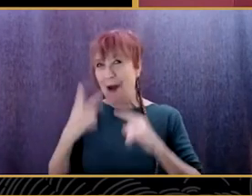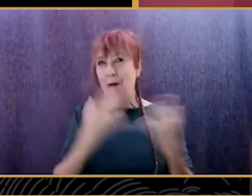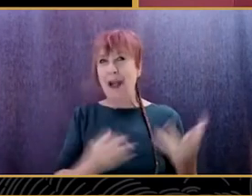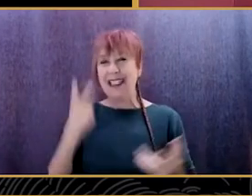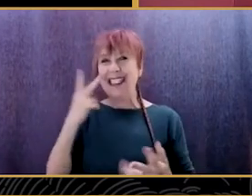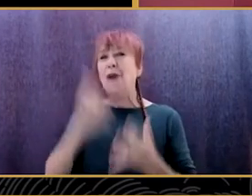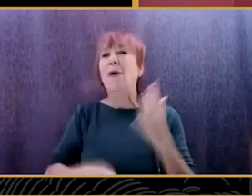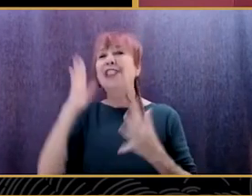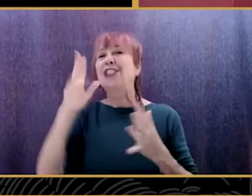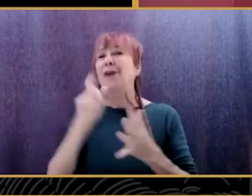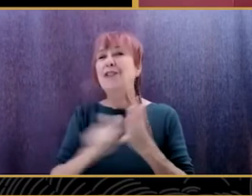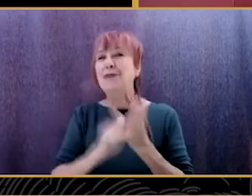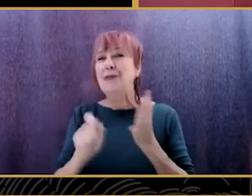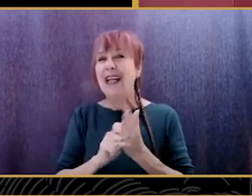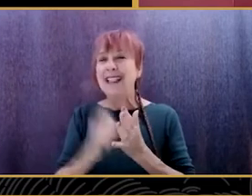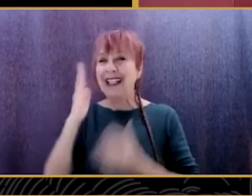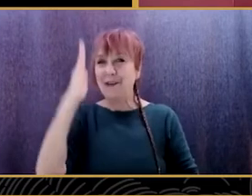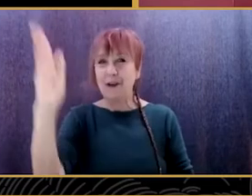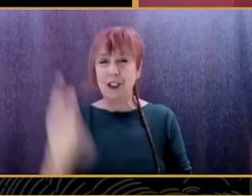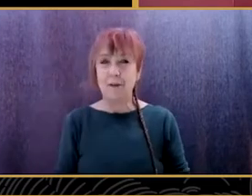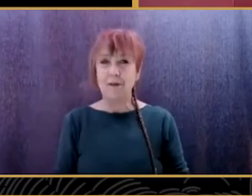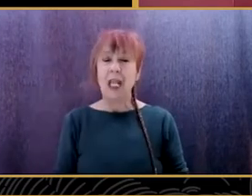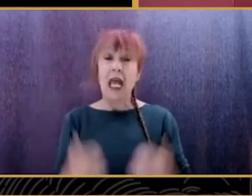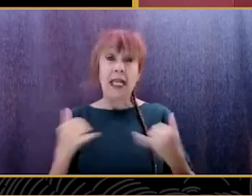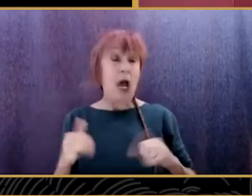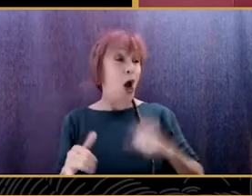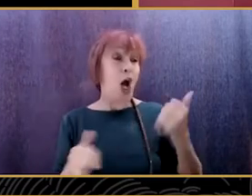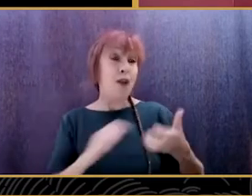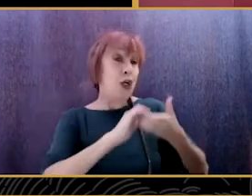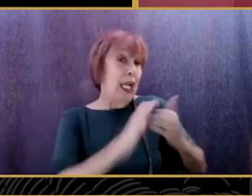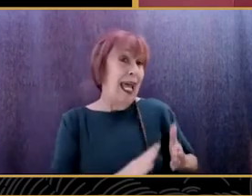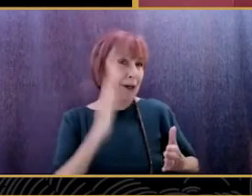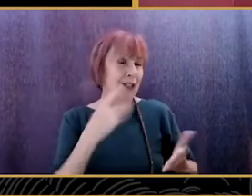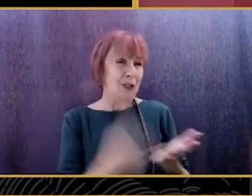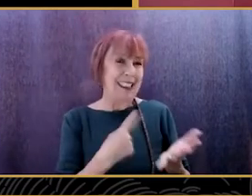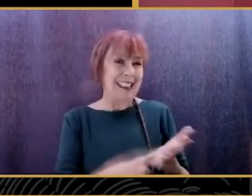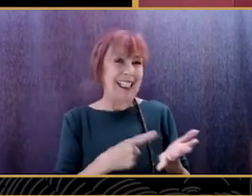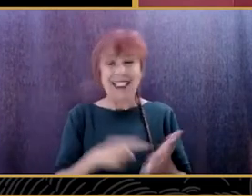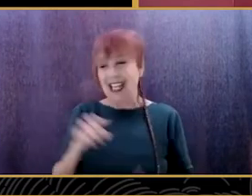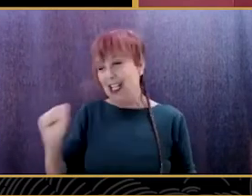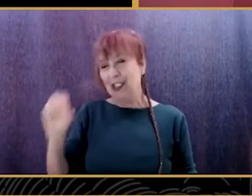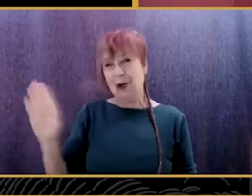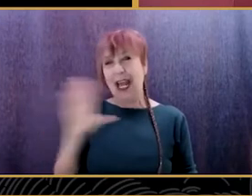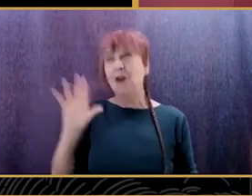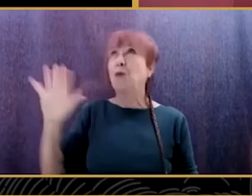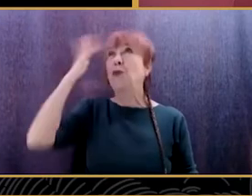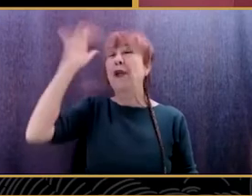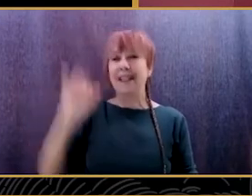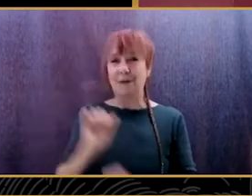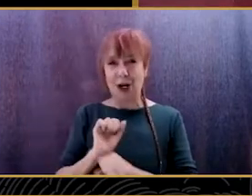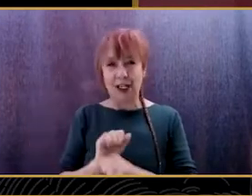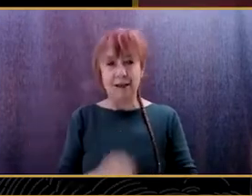Susan will write and publish in the future. Now, a few other collaborators will discuss more about Susan and her brilliant